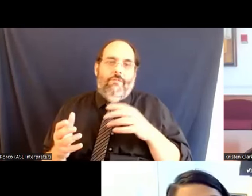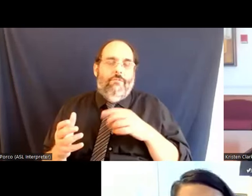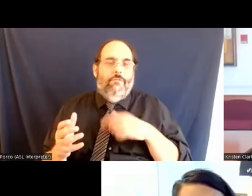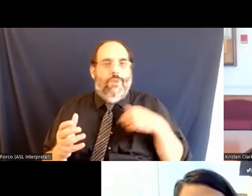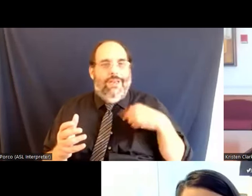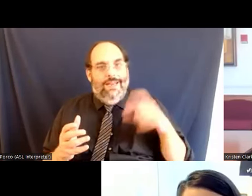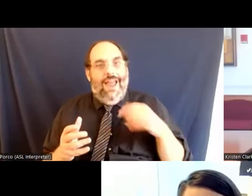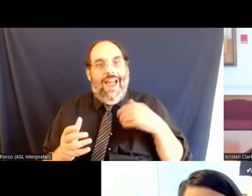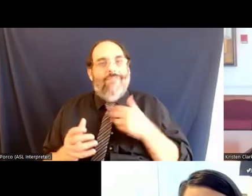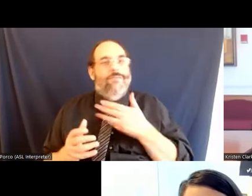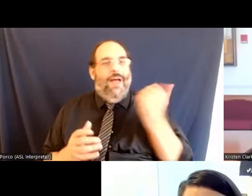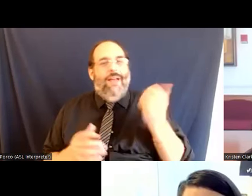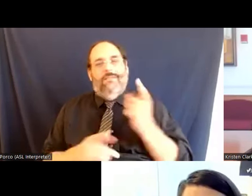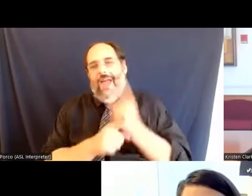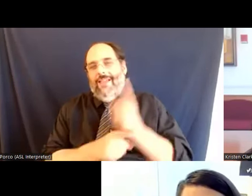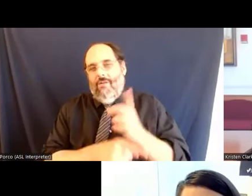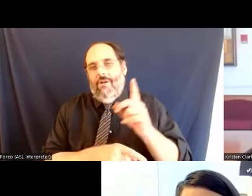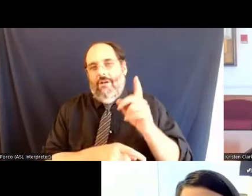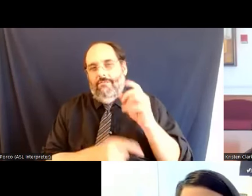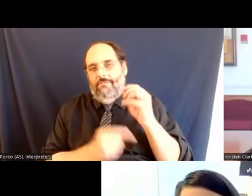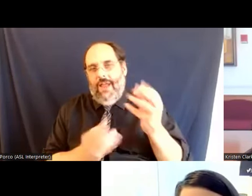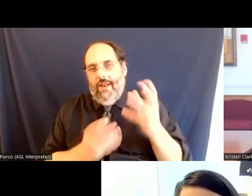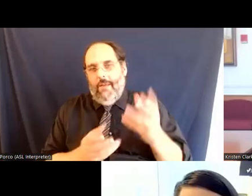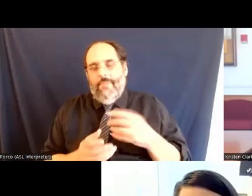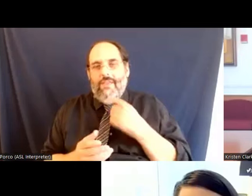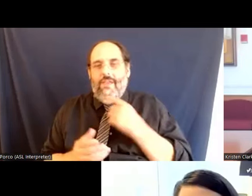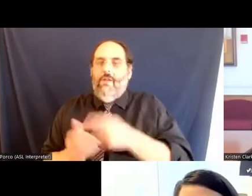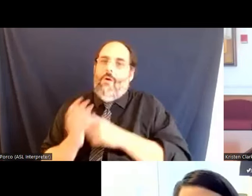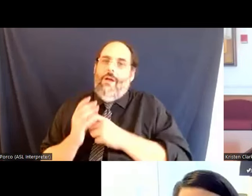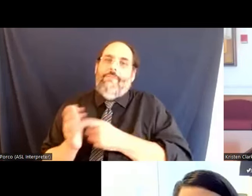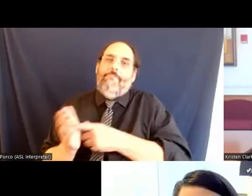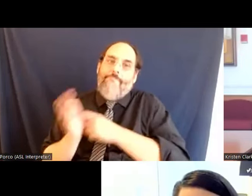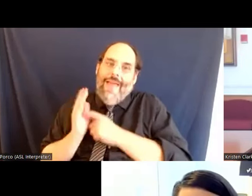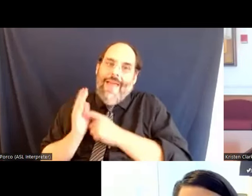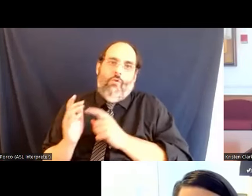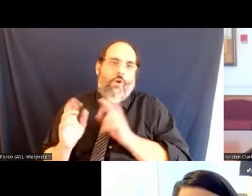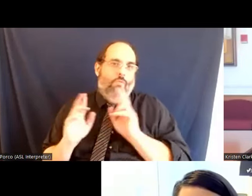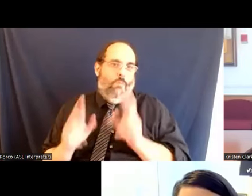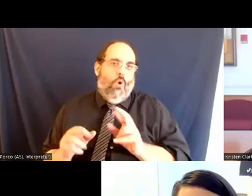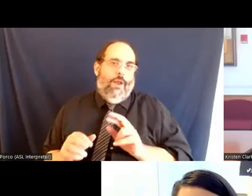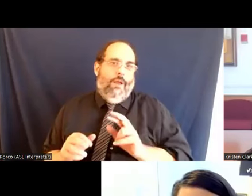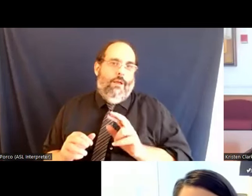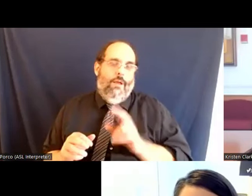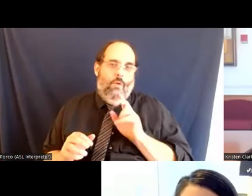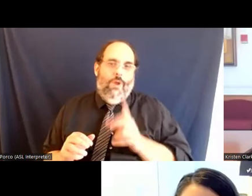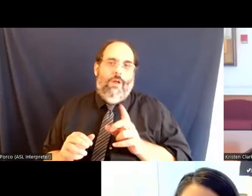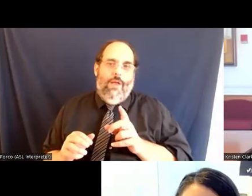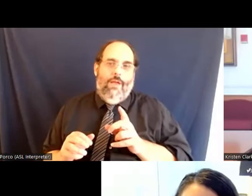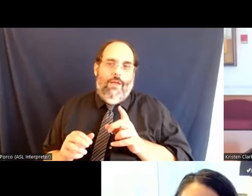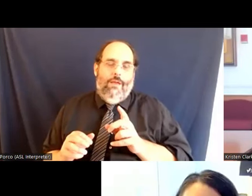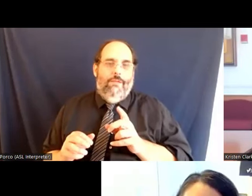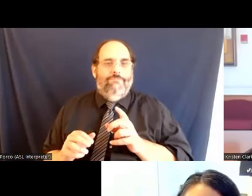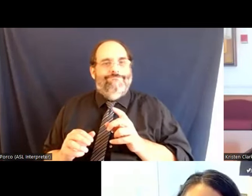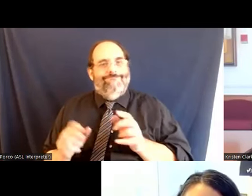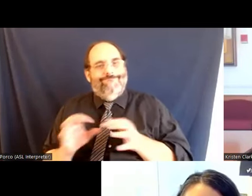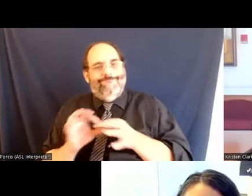it's accurate. And I would suggest that requires mandatory hate crime reporting and really finally tying that